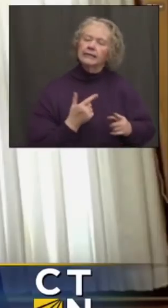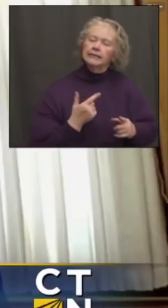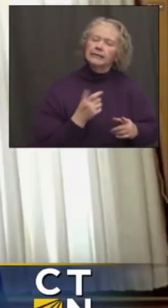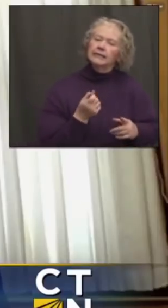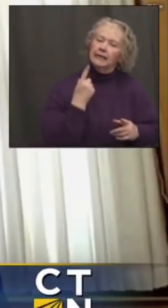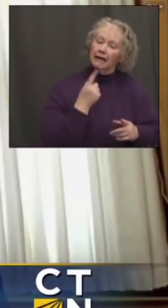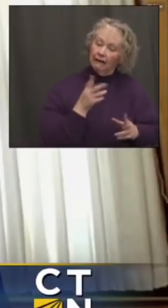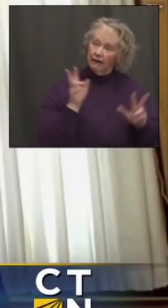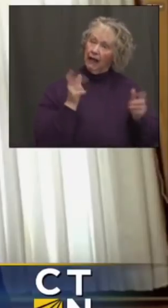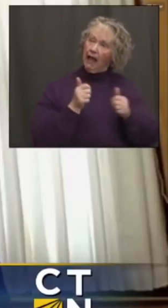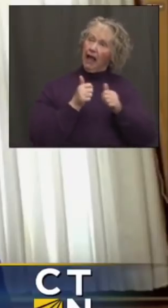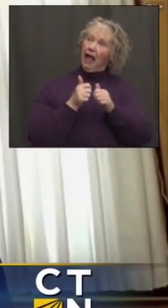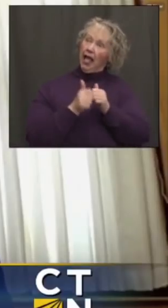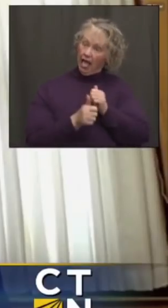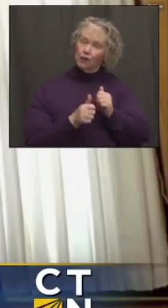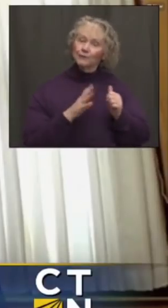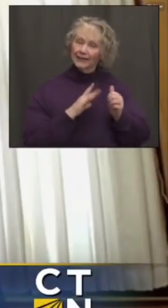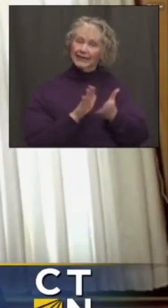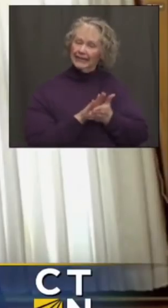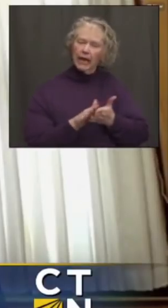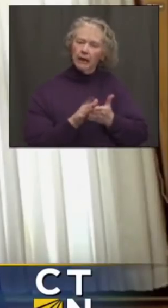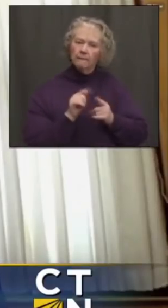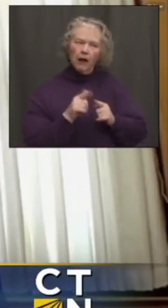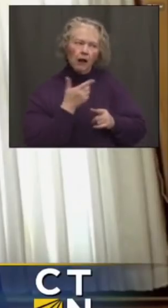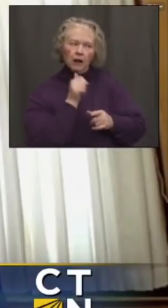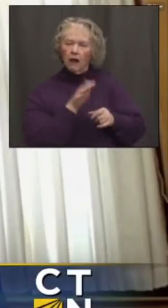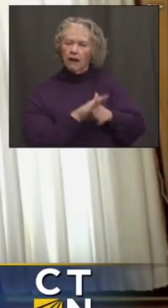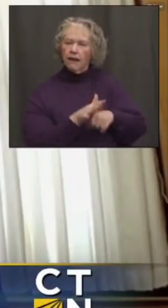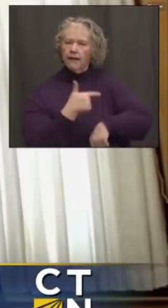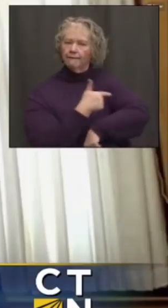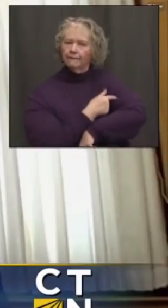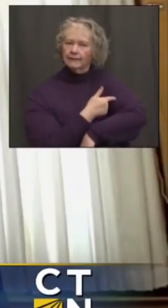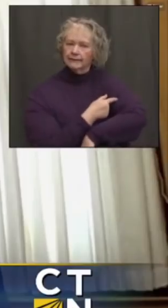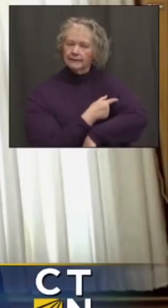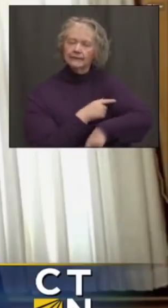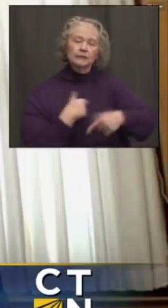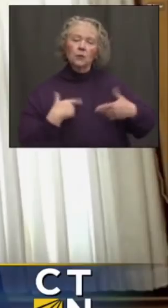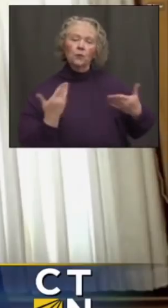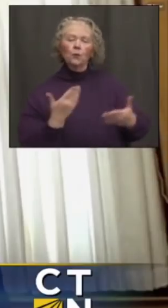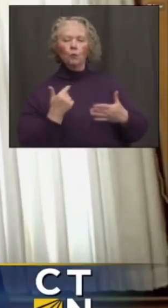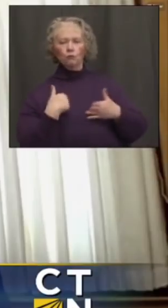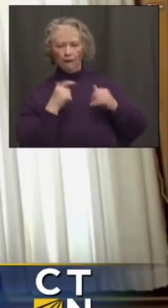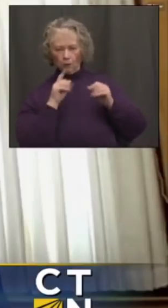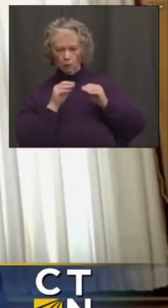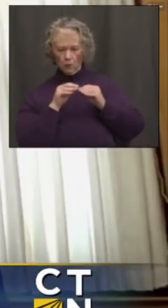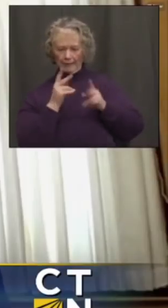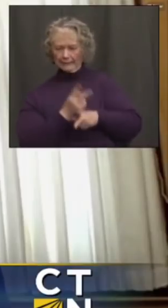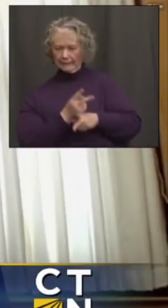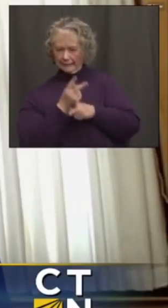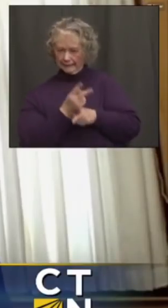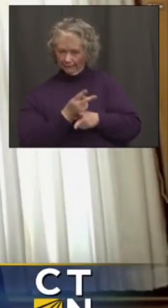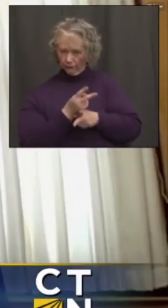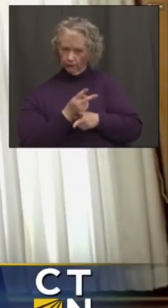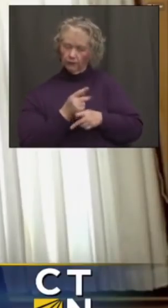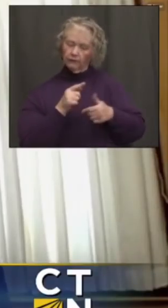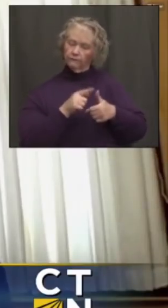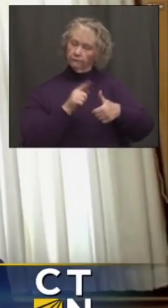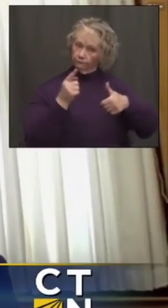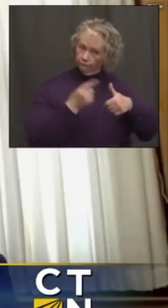this differently. Some other states have thrown a lot more people into the eligibility pile at once, but there's a big difference between